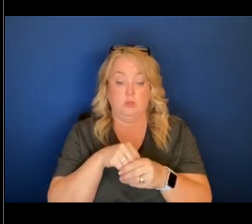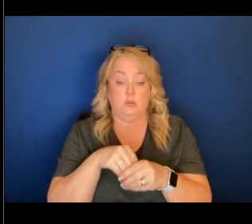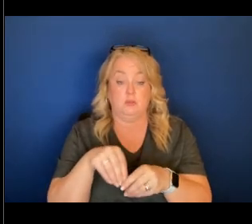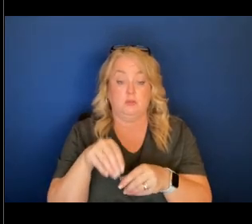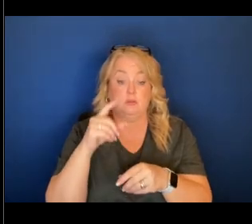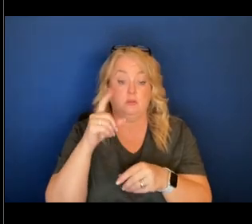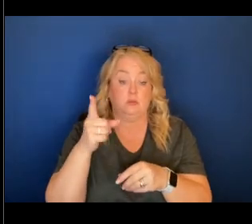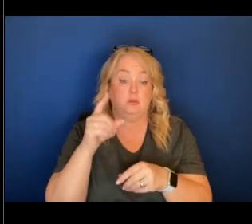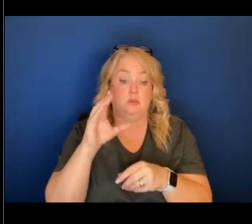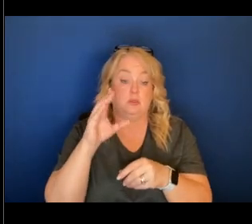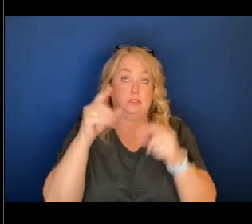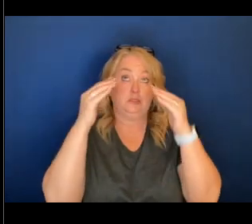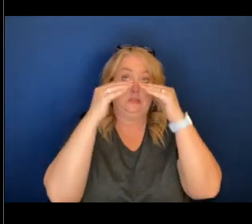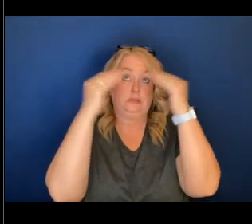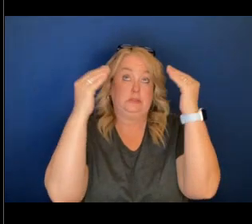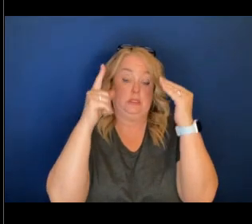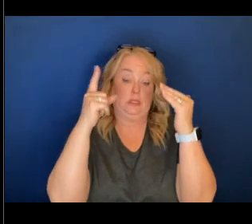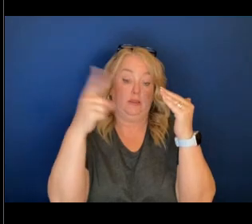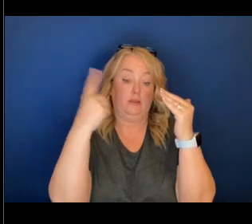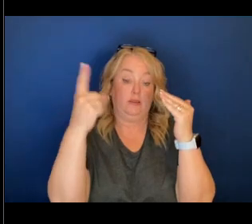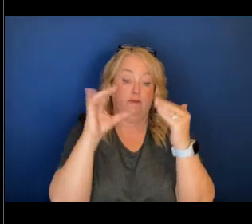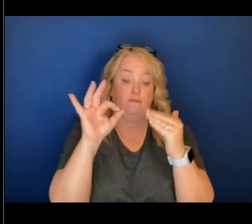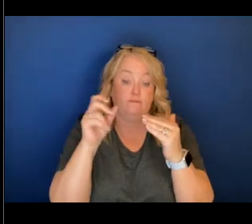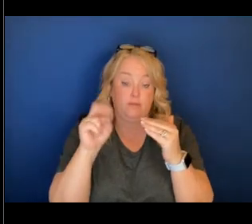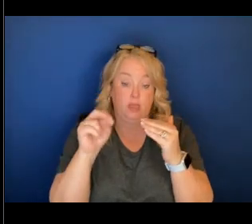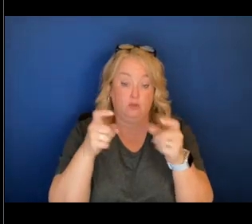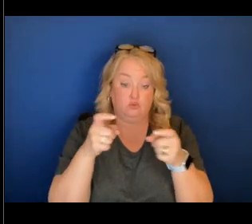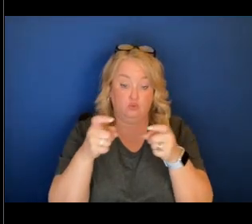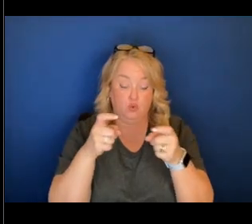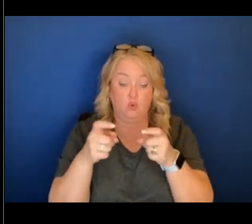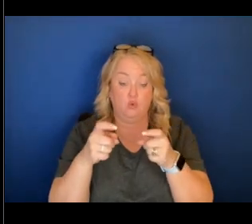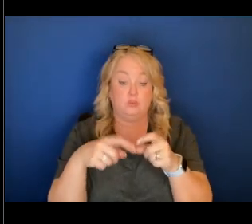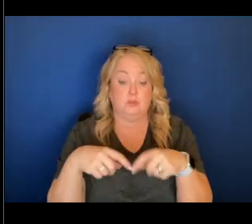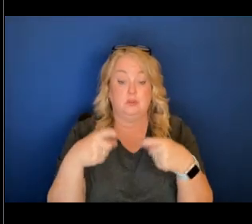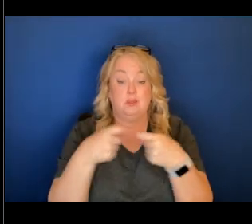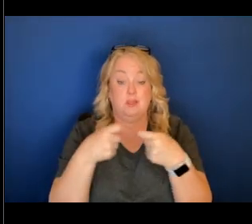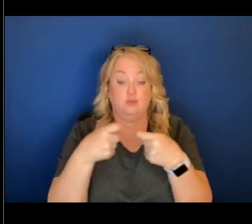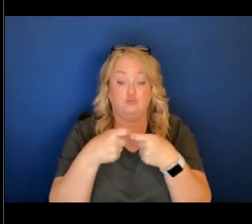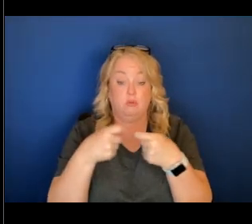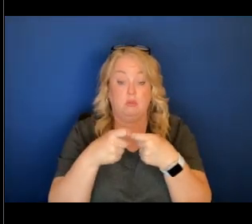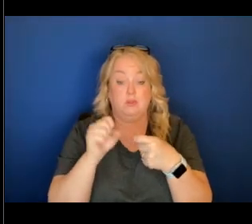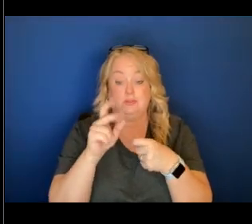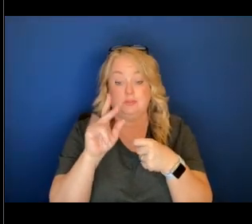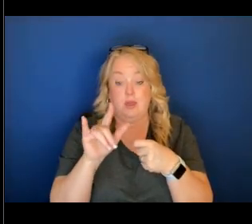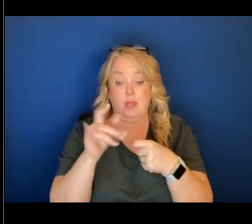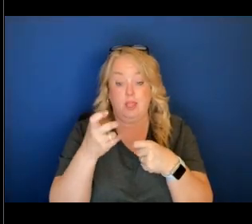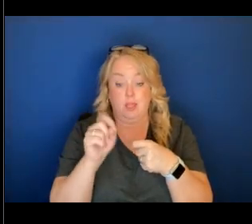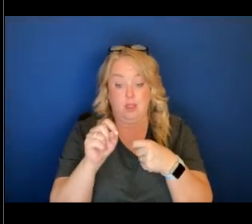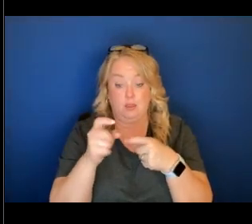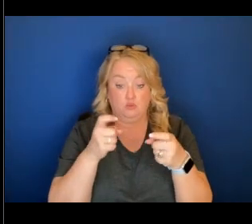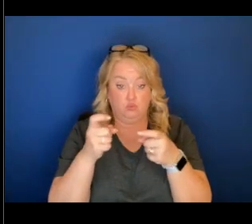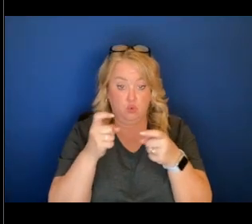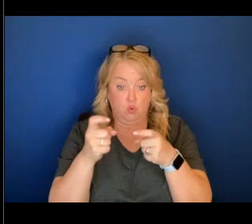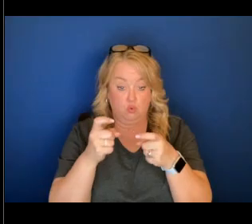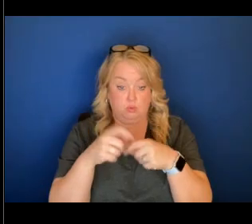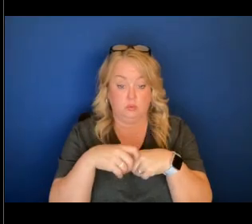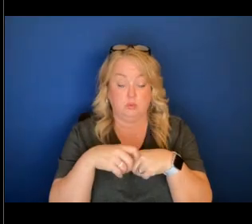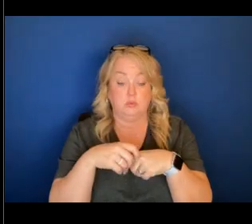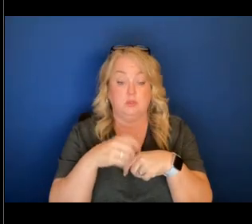fan controls are included. Electrically operated skylight controls are included.